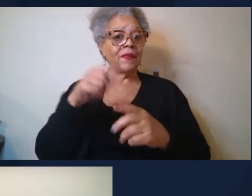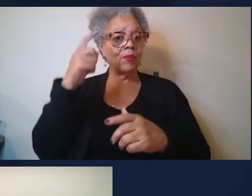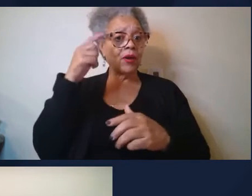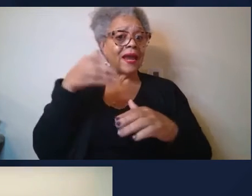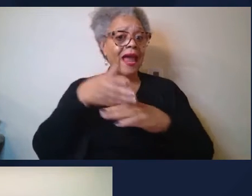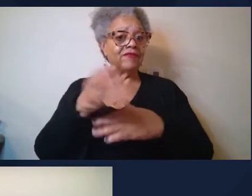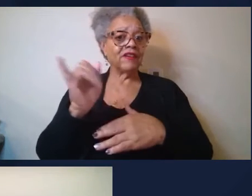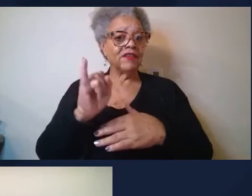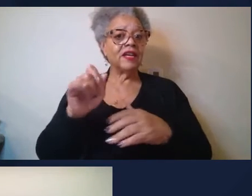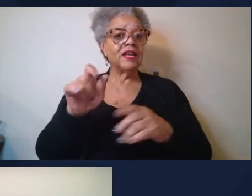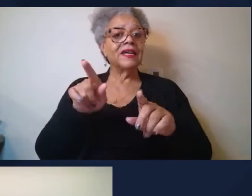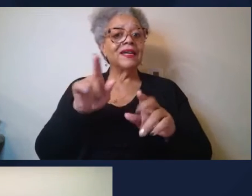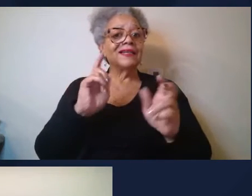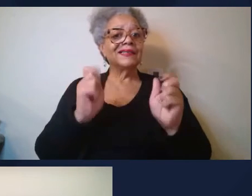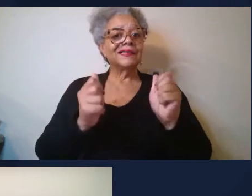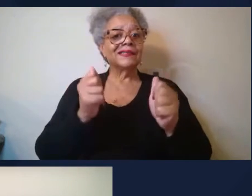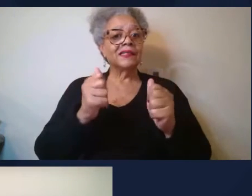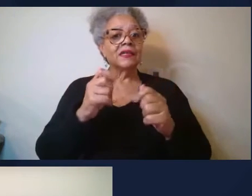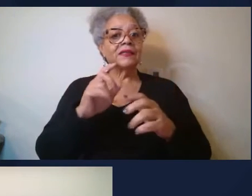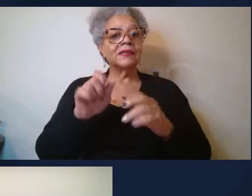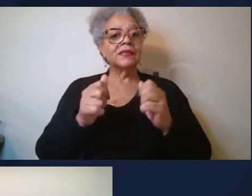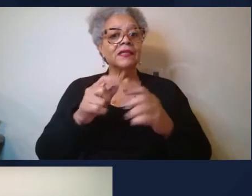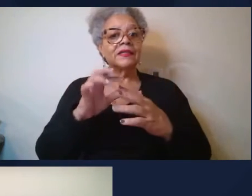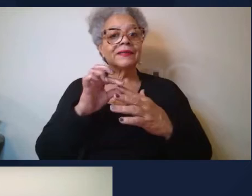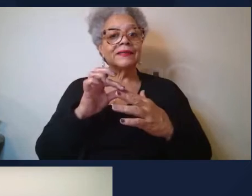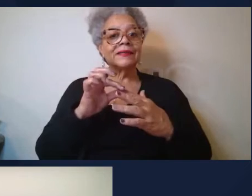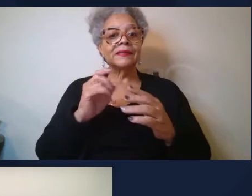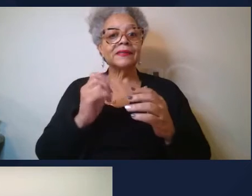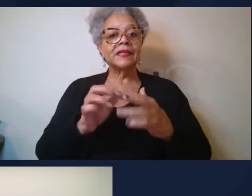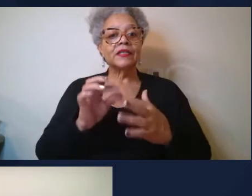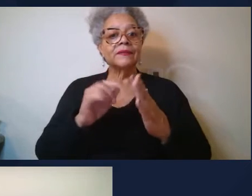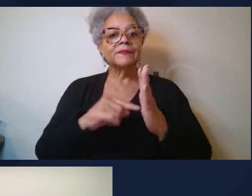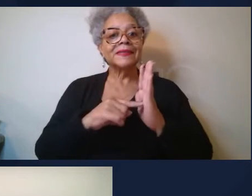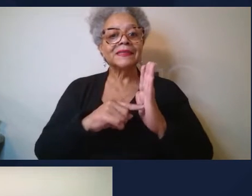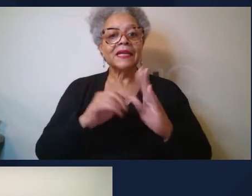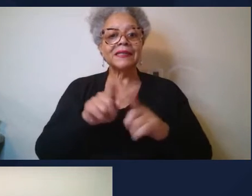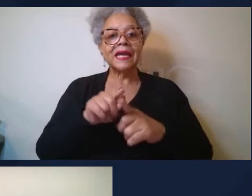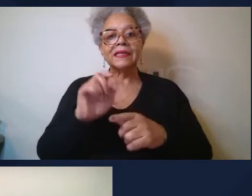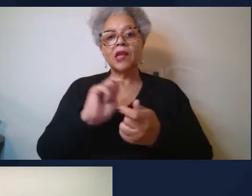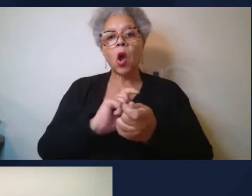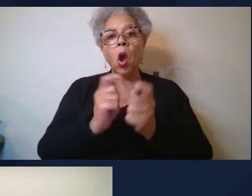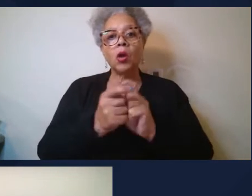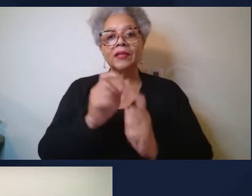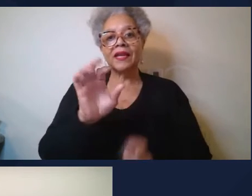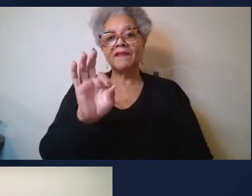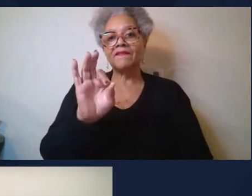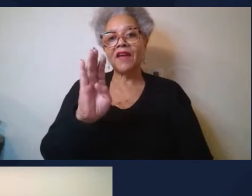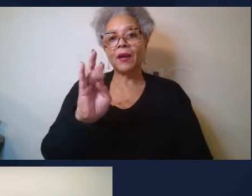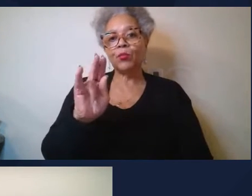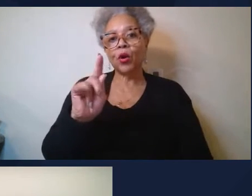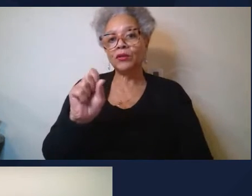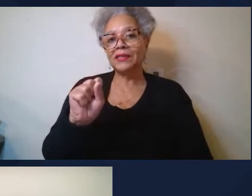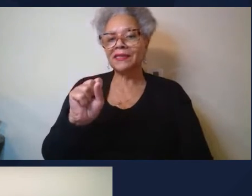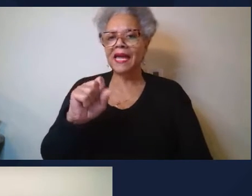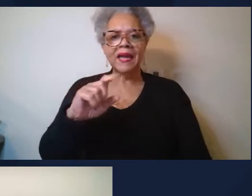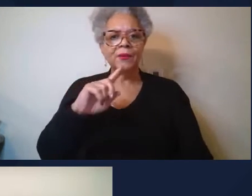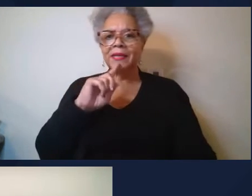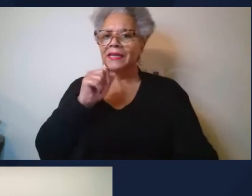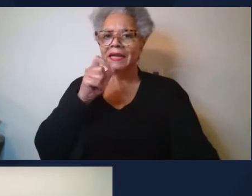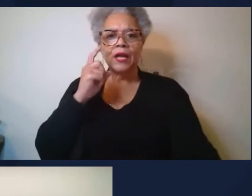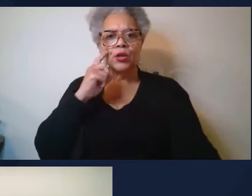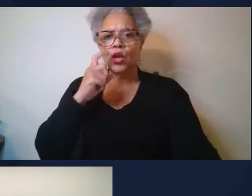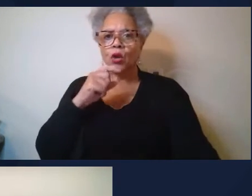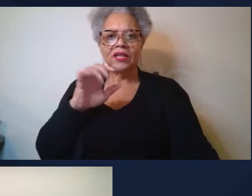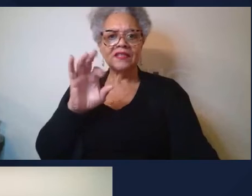altered fibrosis? Thank you for the question. I haven't looked really at fibrosis. But then what